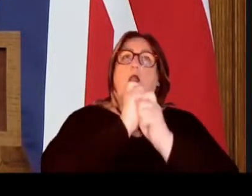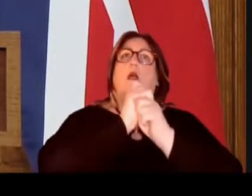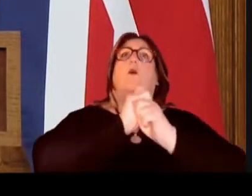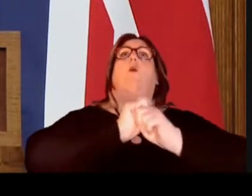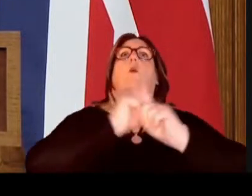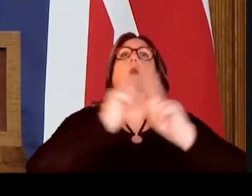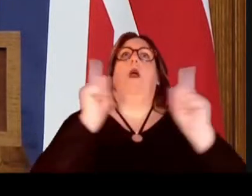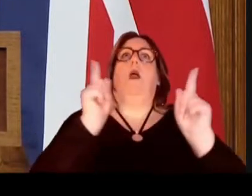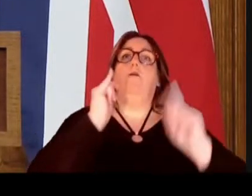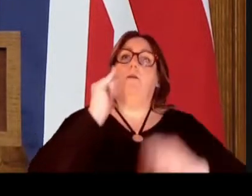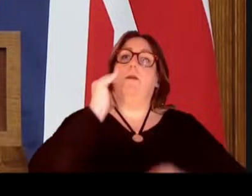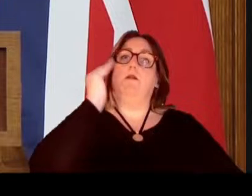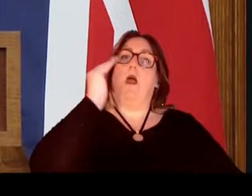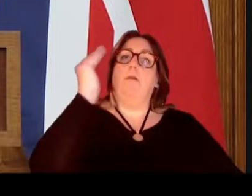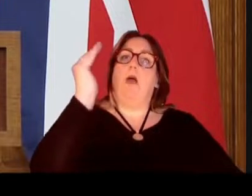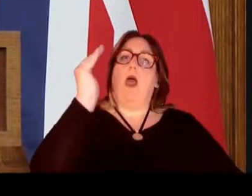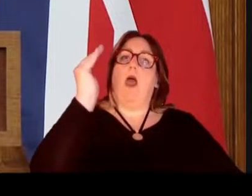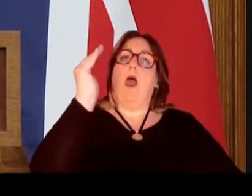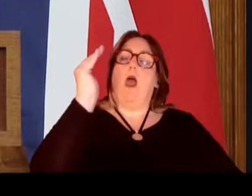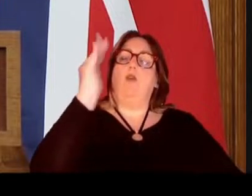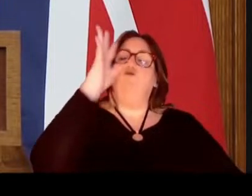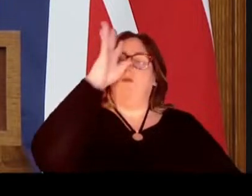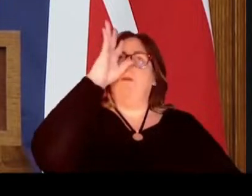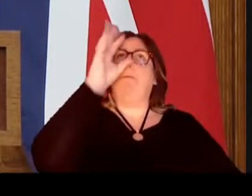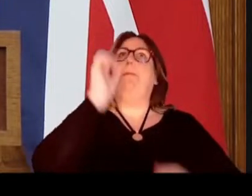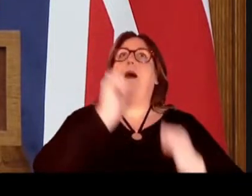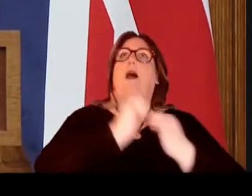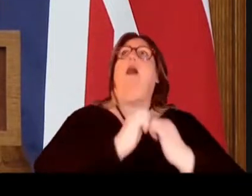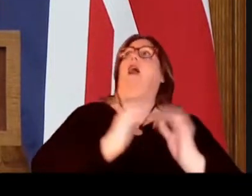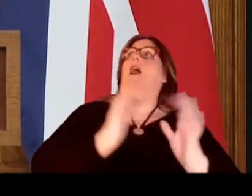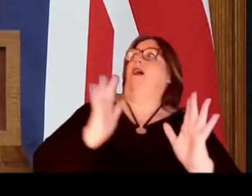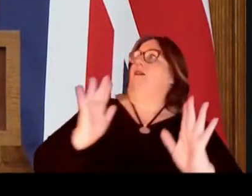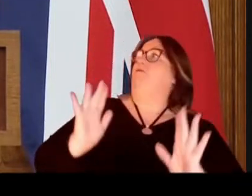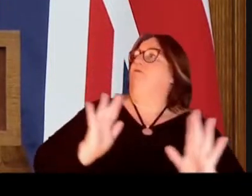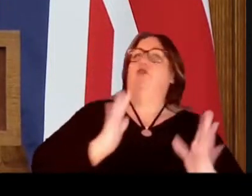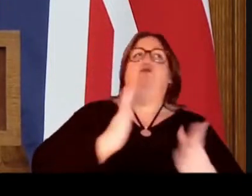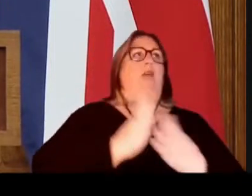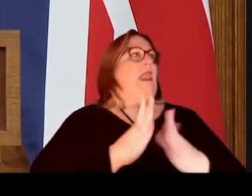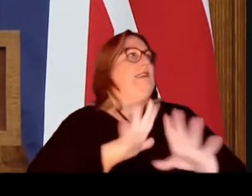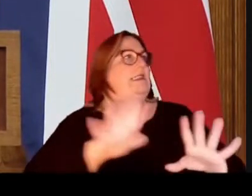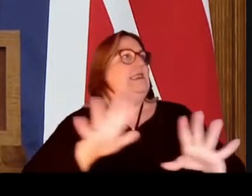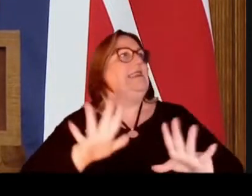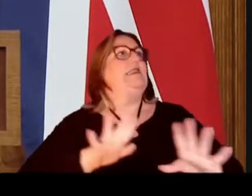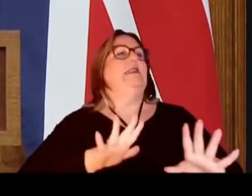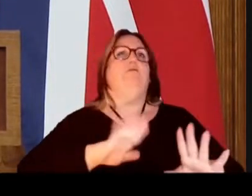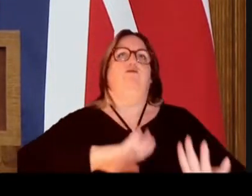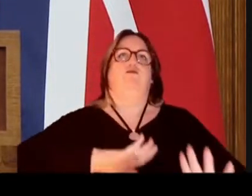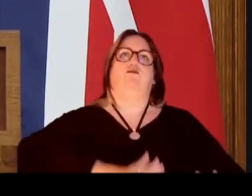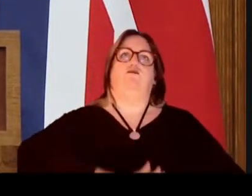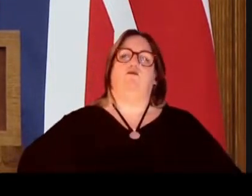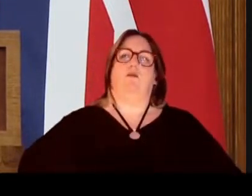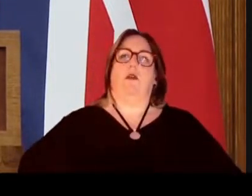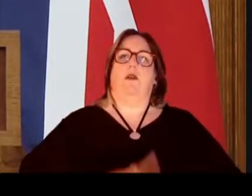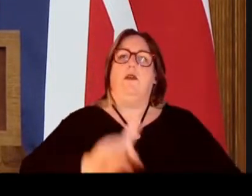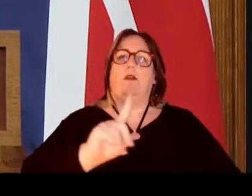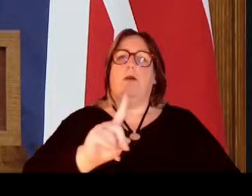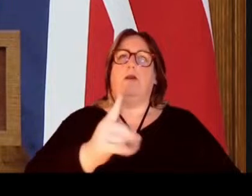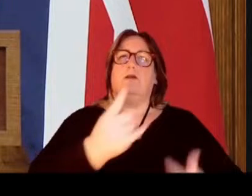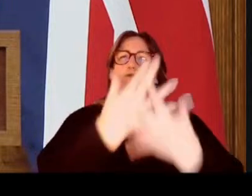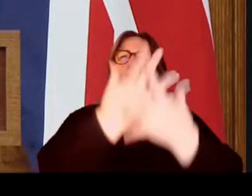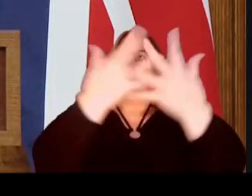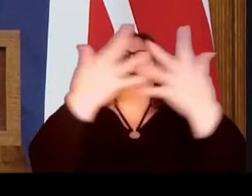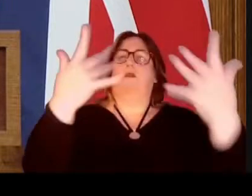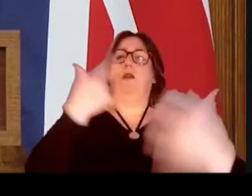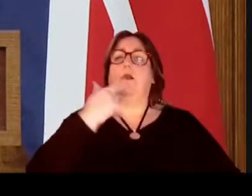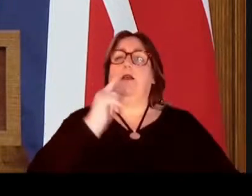is reassure yourself with reality. But for far too many people, the state of our society no